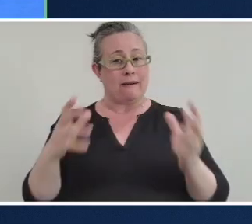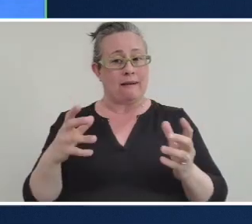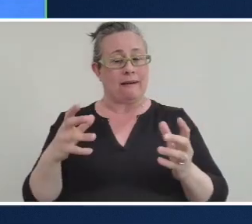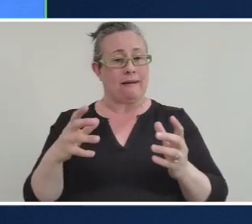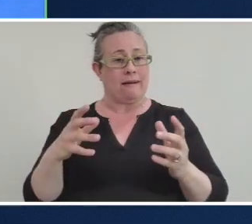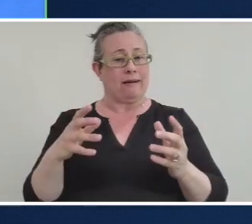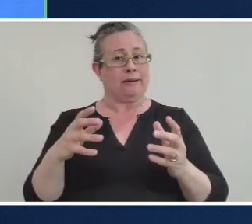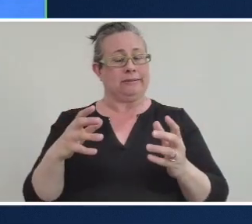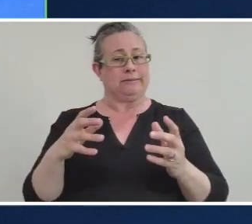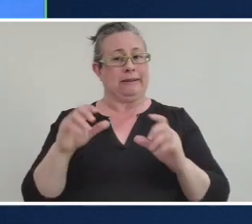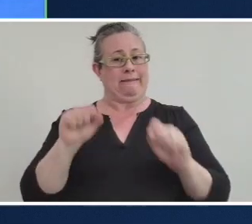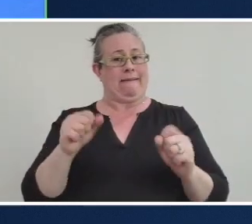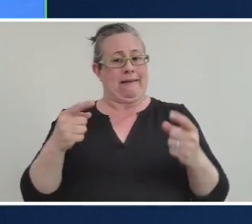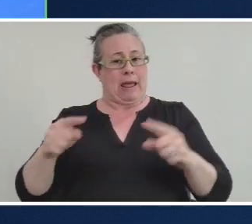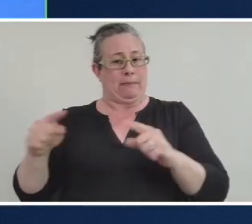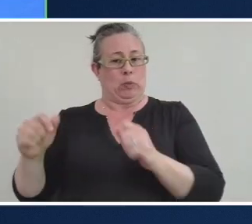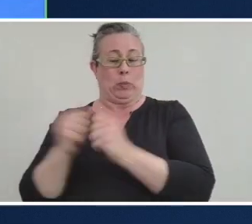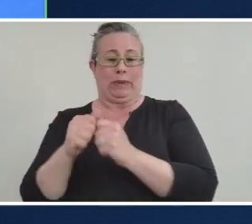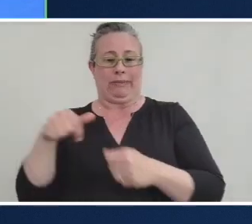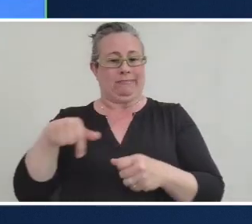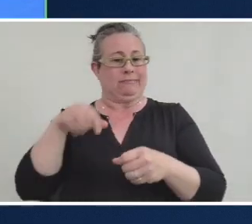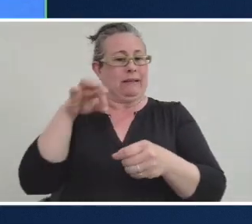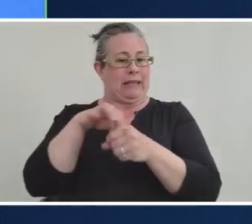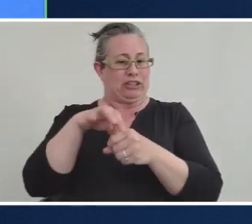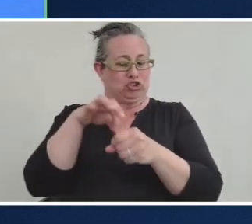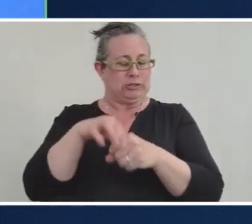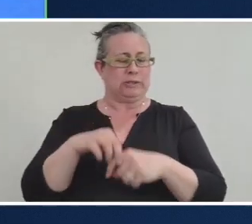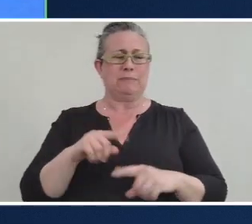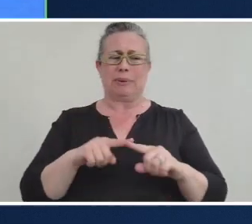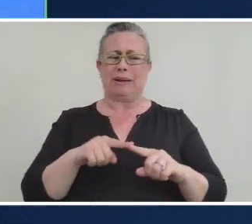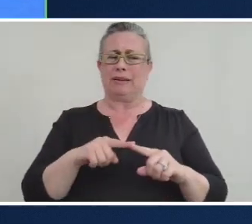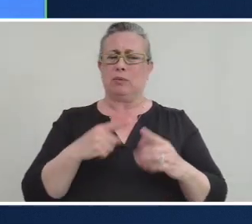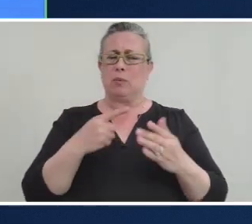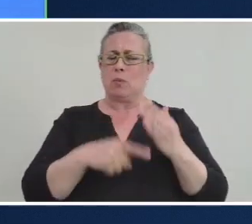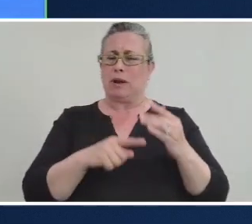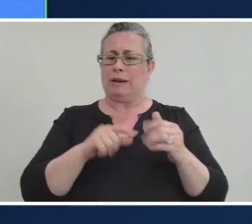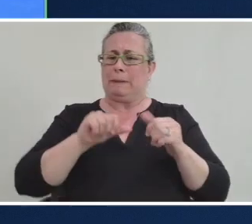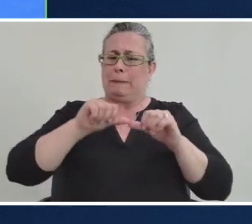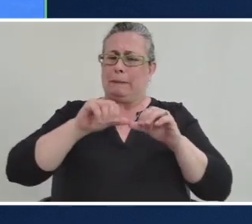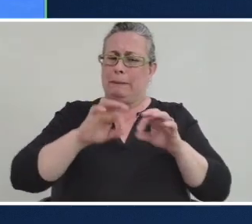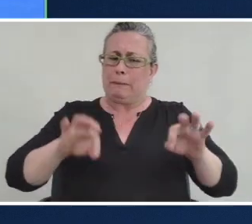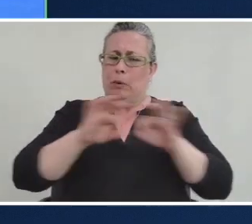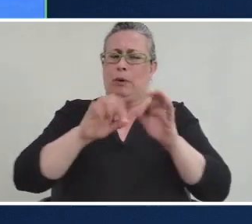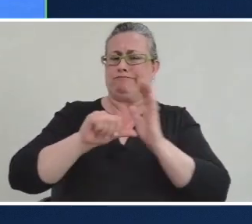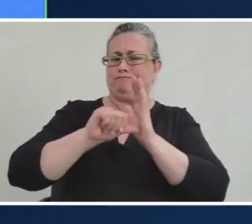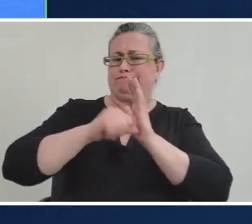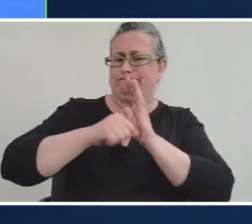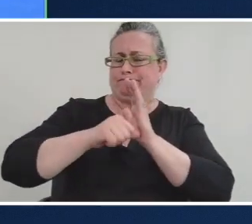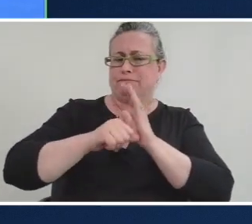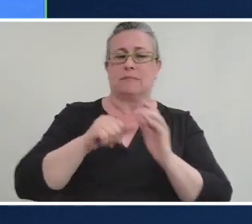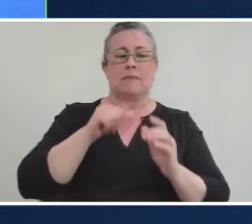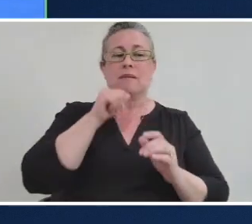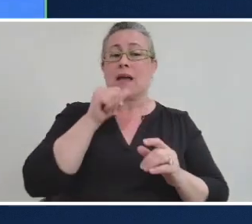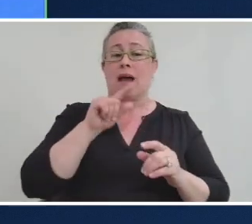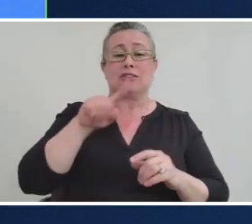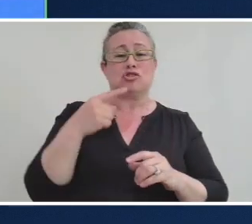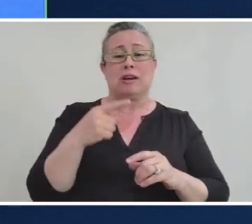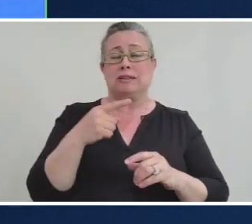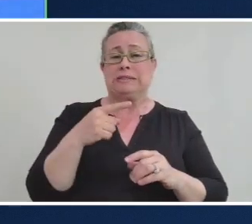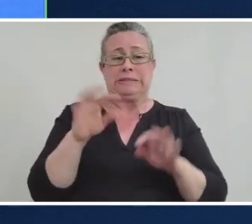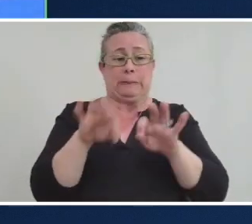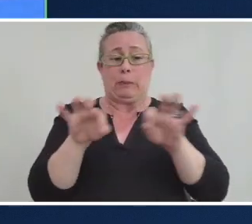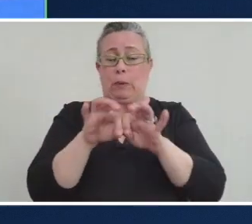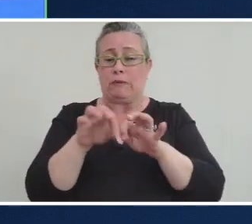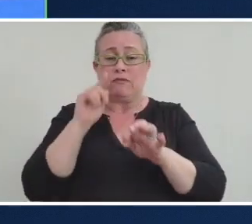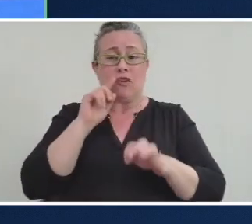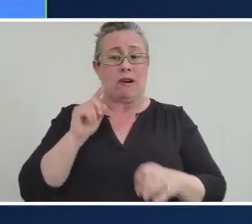elections. But I think for this crowd, the thing that's really important to underscore is it's not just high stakes for those of us who